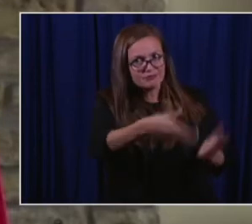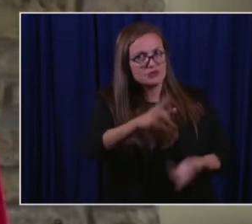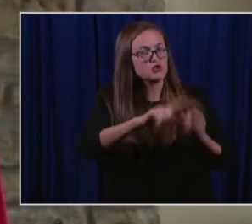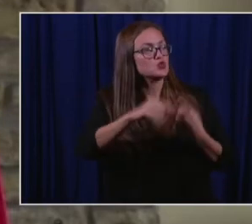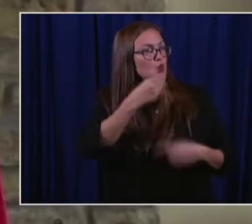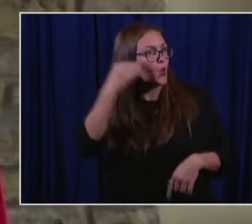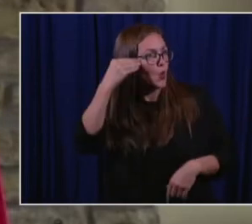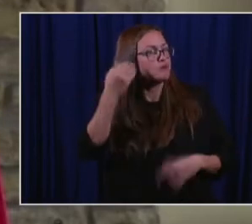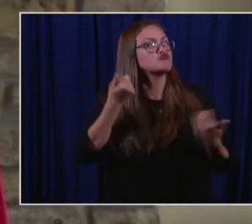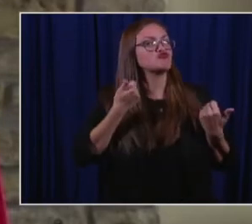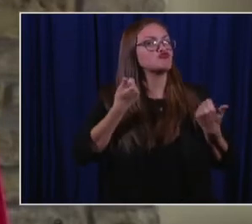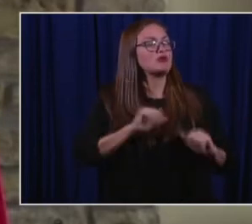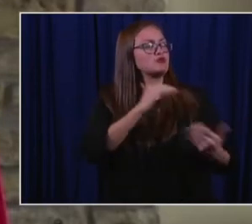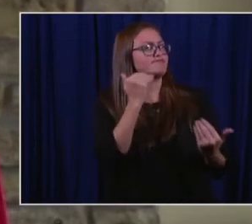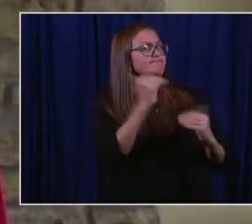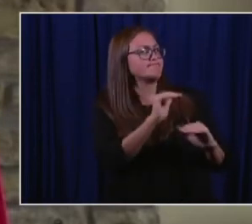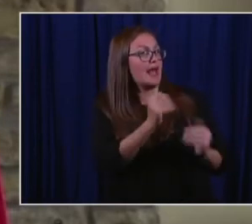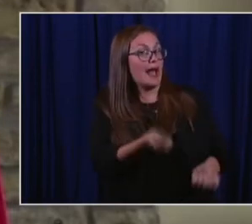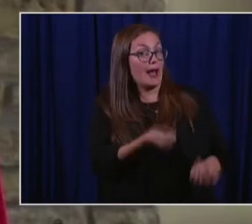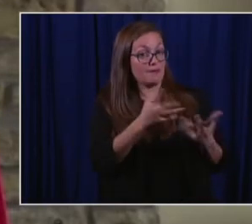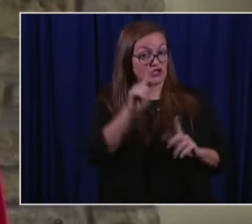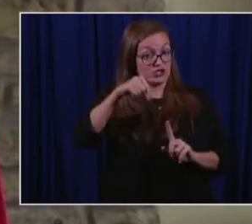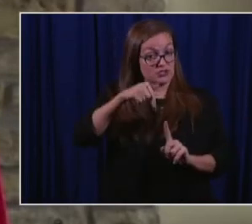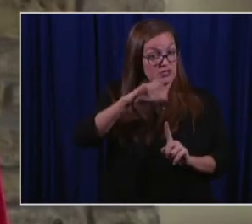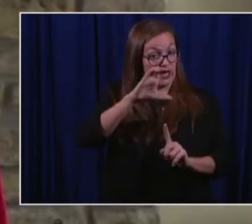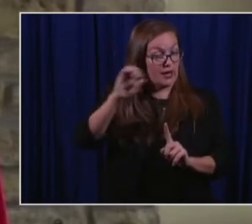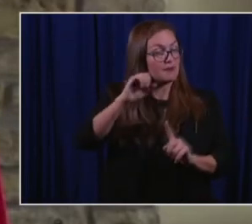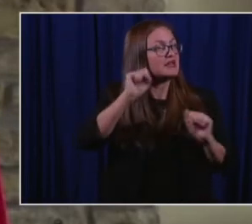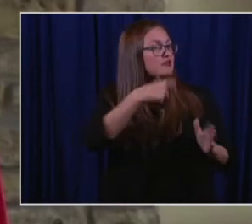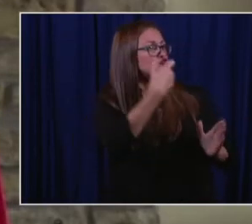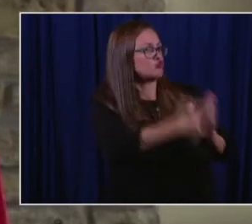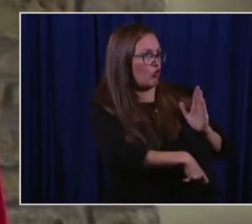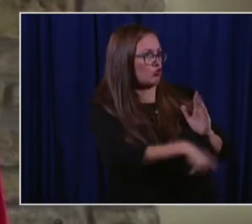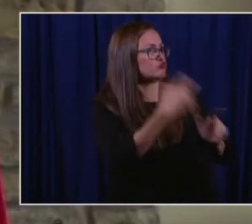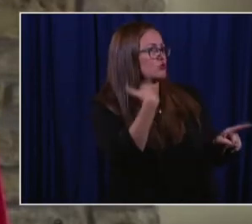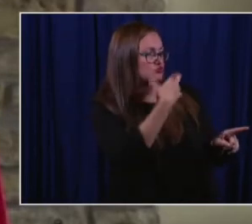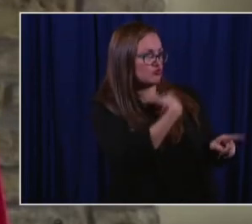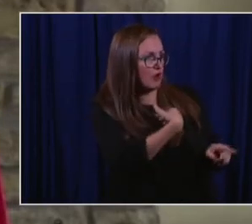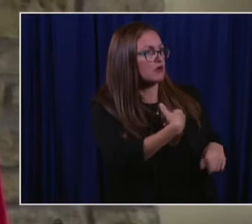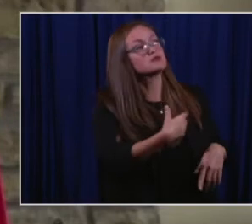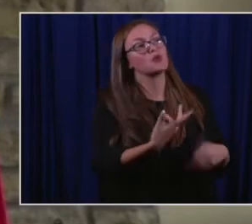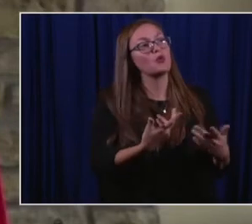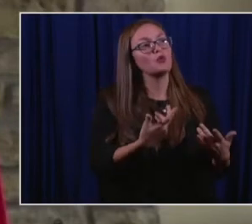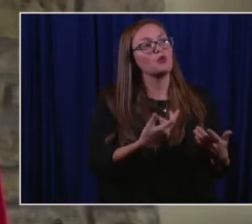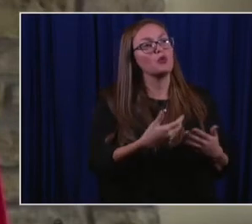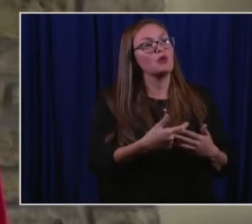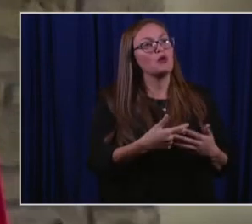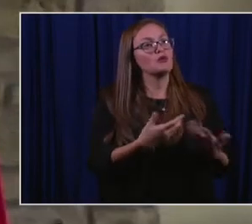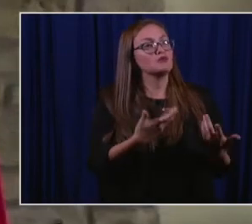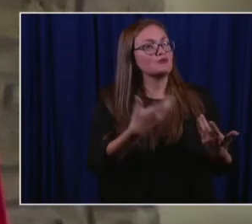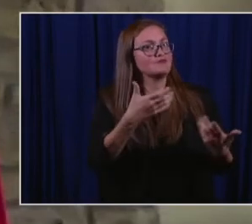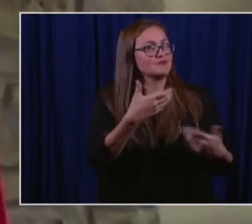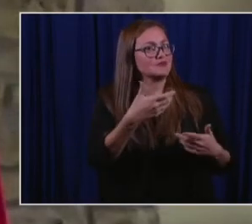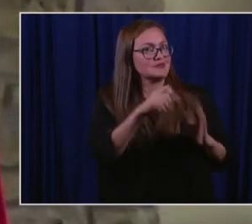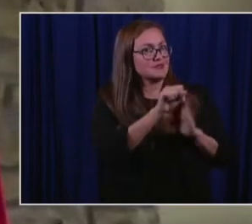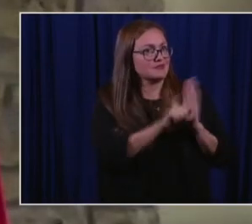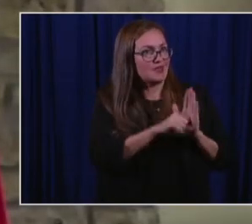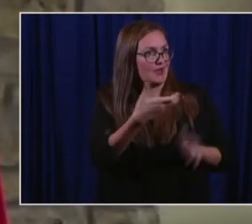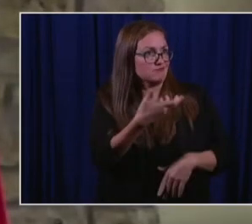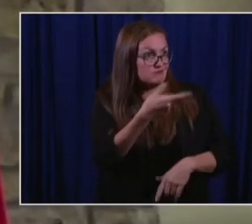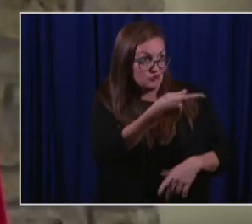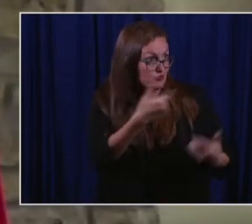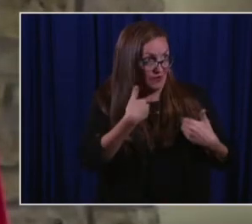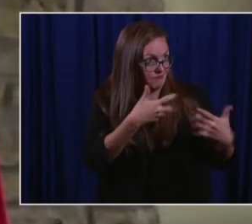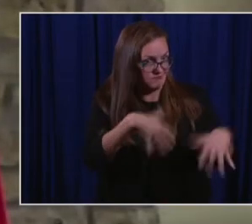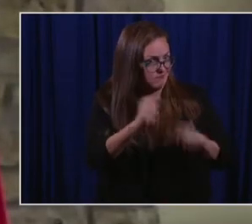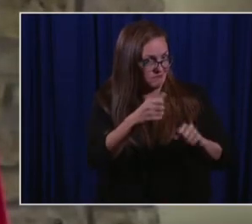what can the state do that doesn't require relying on Congress? Well, we're looking at those things, every